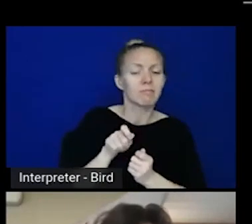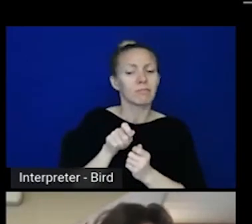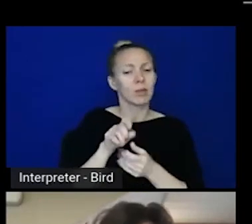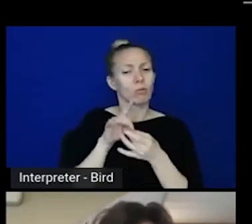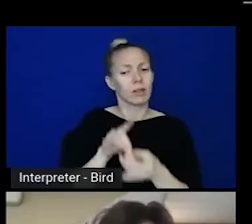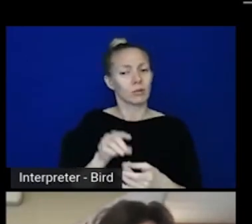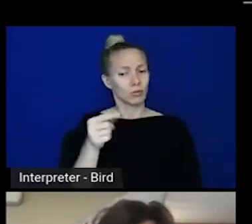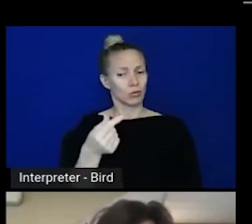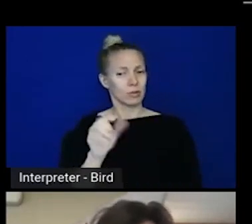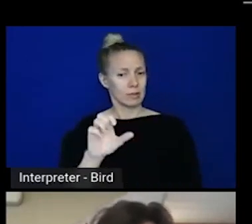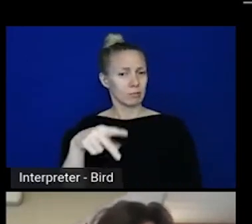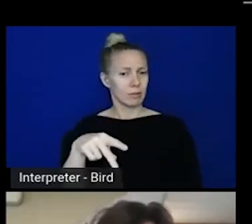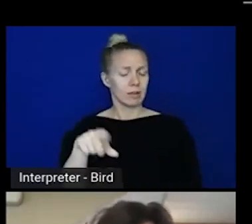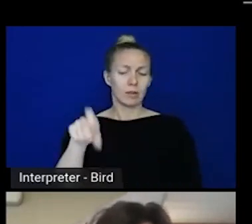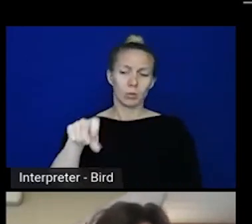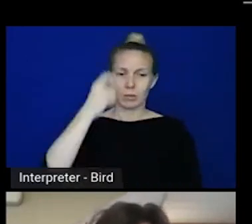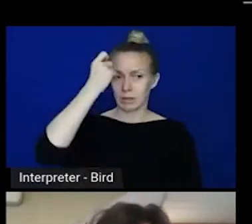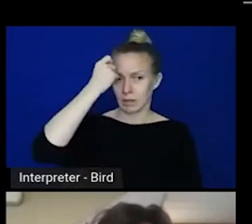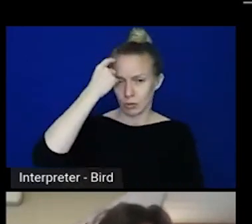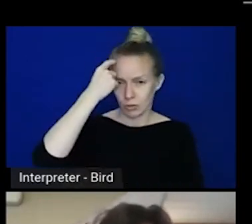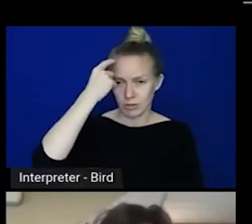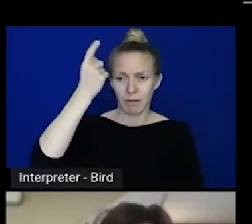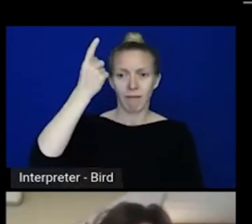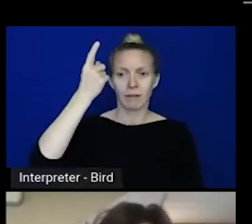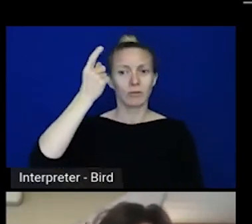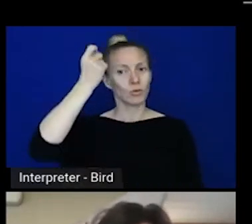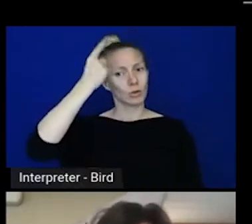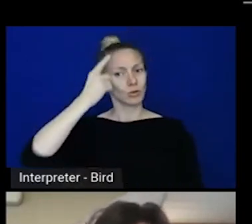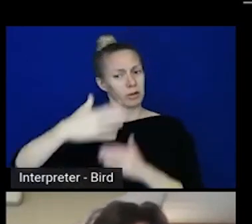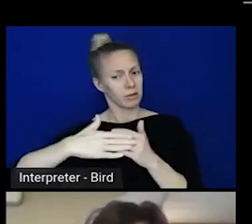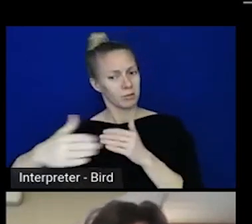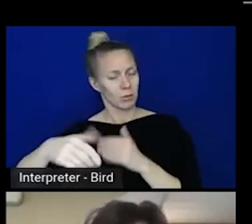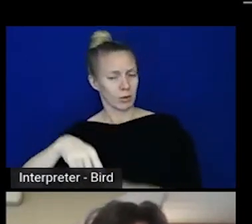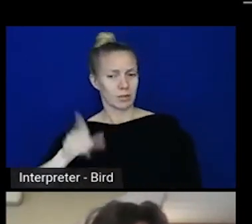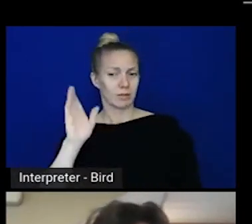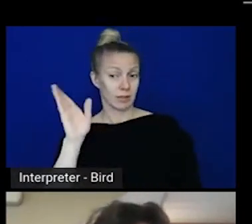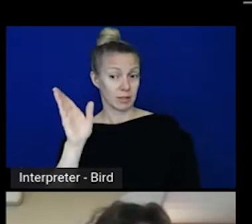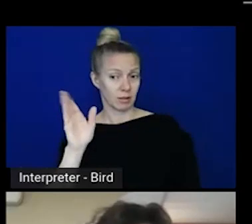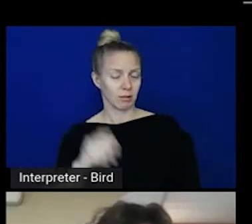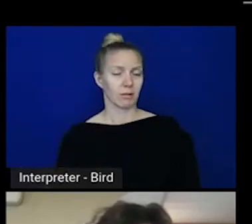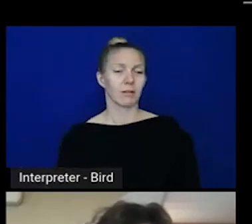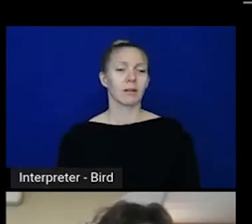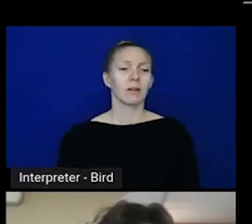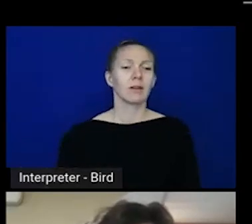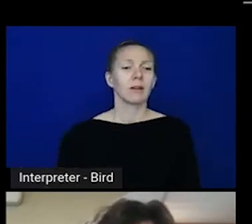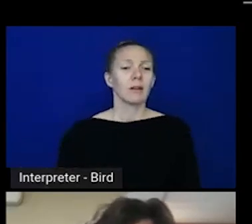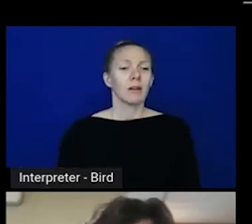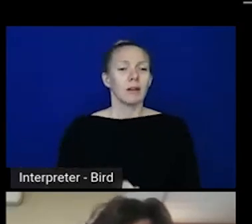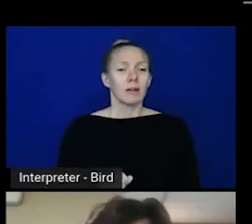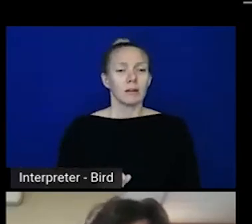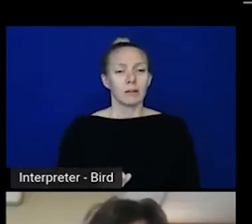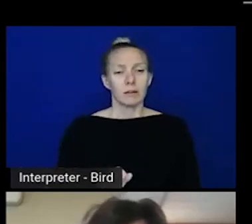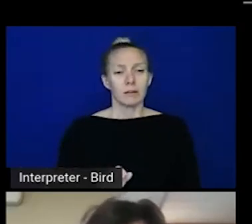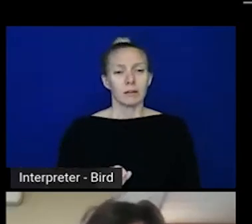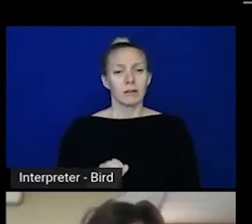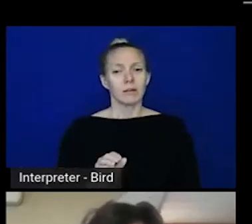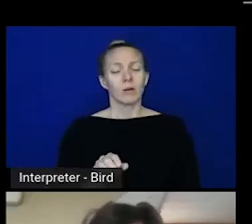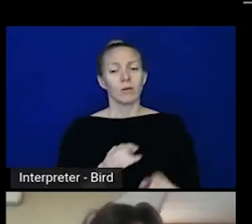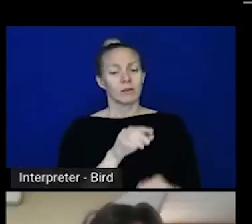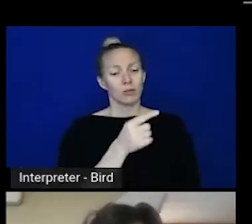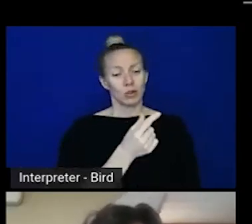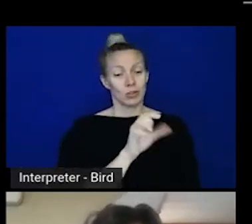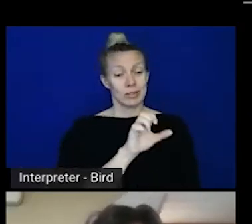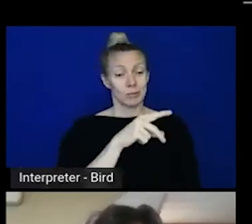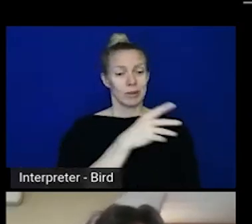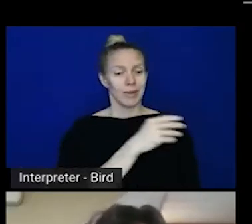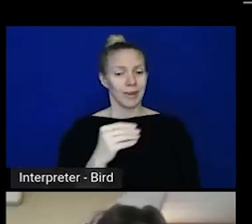needed to understand where I'm going with this talk. And they relate to IAM policies in GCP and Google Workspace.